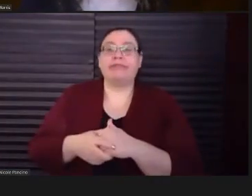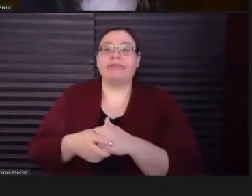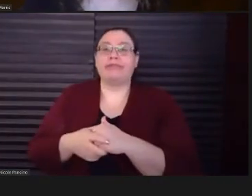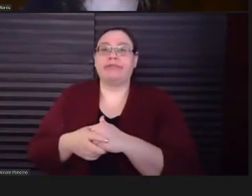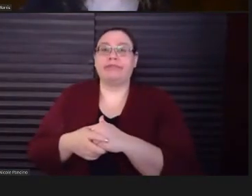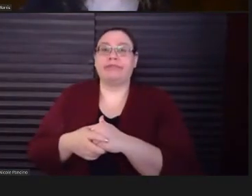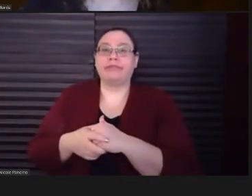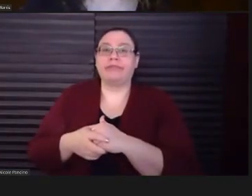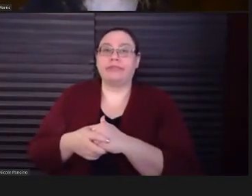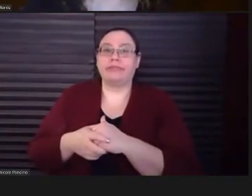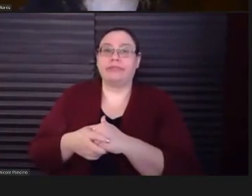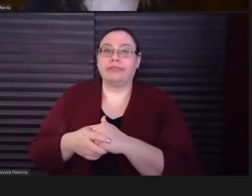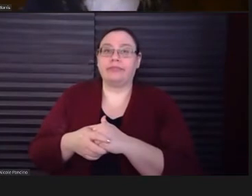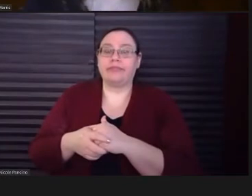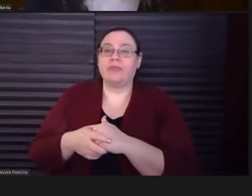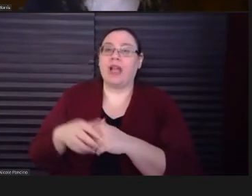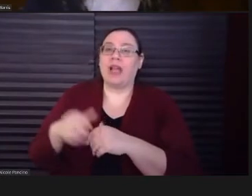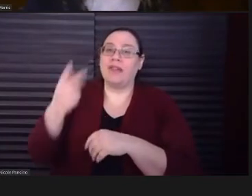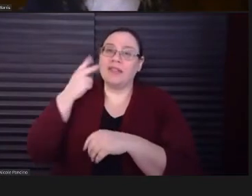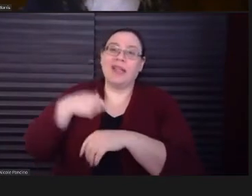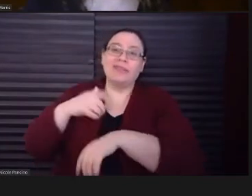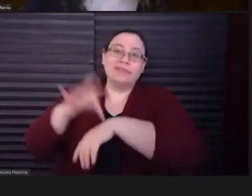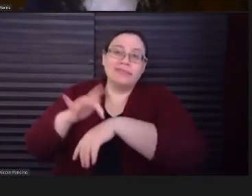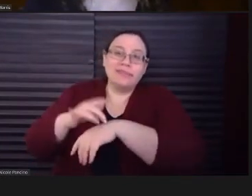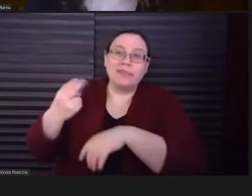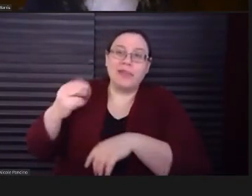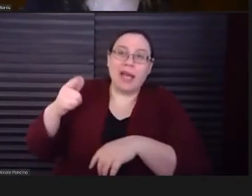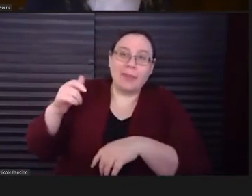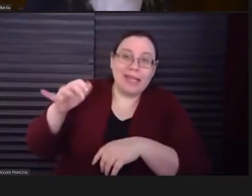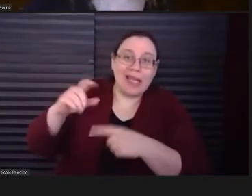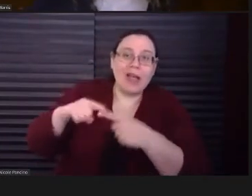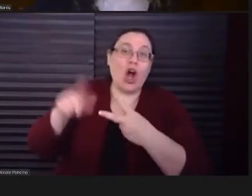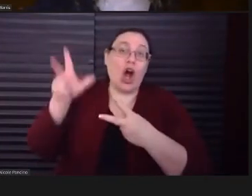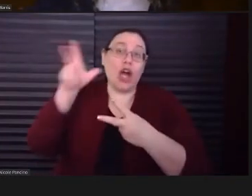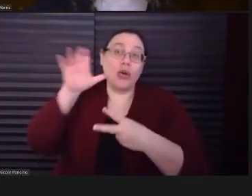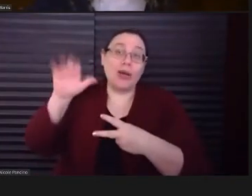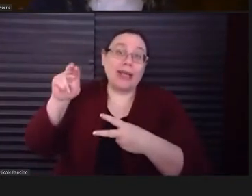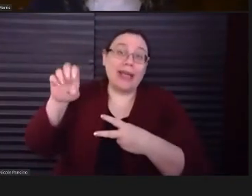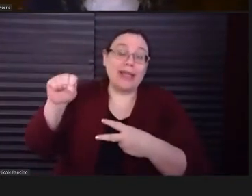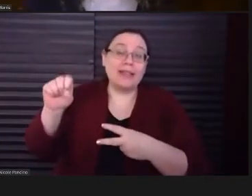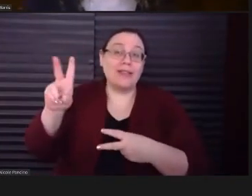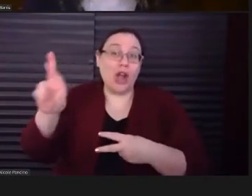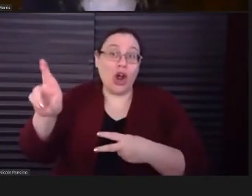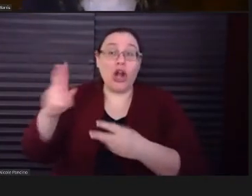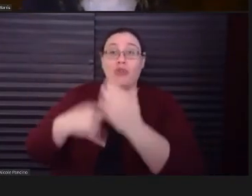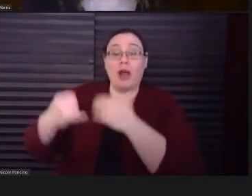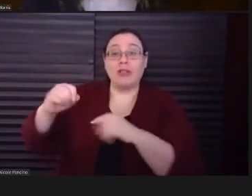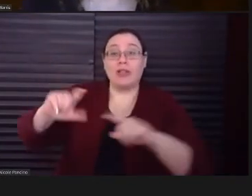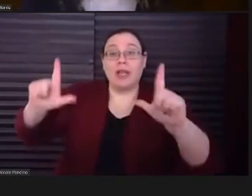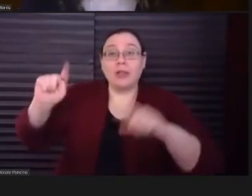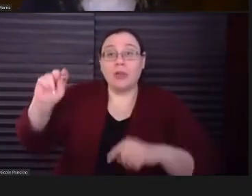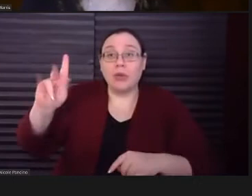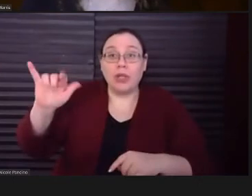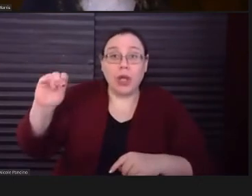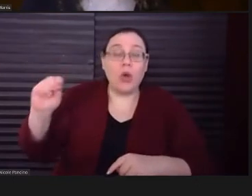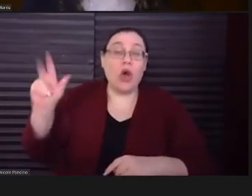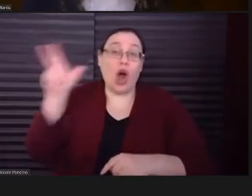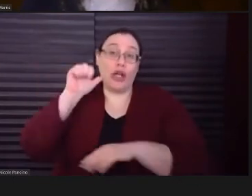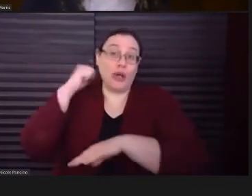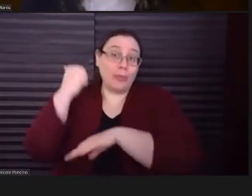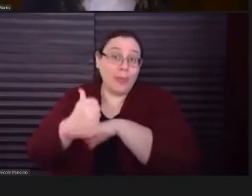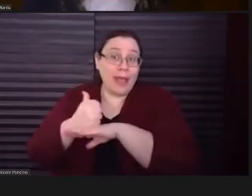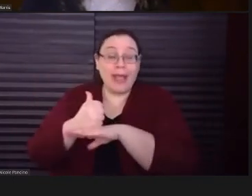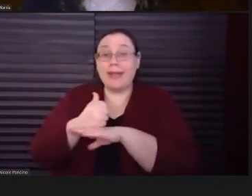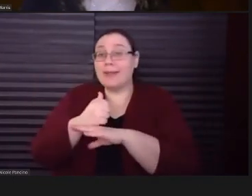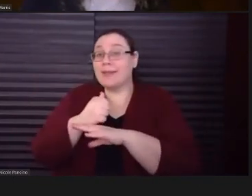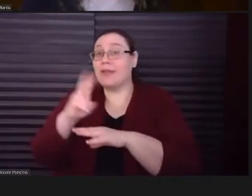I see you've done haptic and auditory canes in VR, Project Tokyo, audio-based virtual exploration,